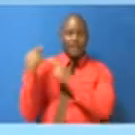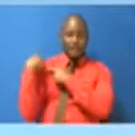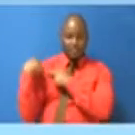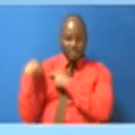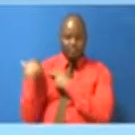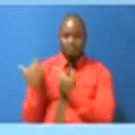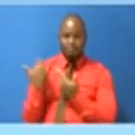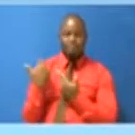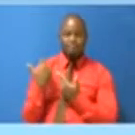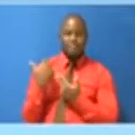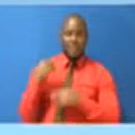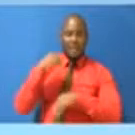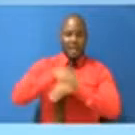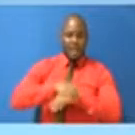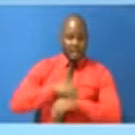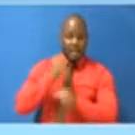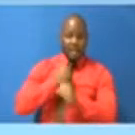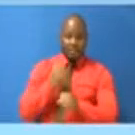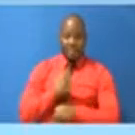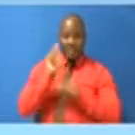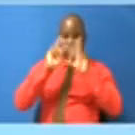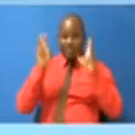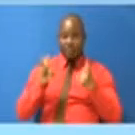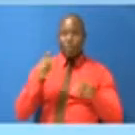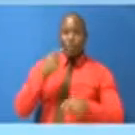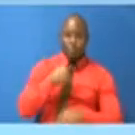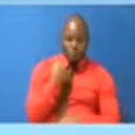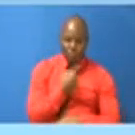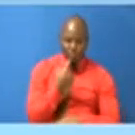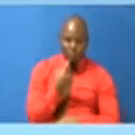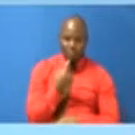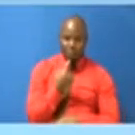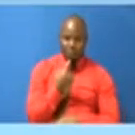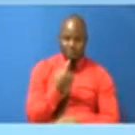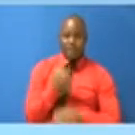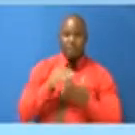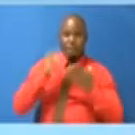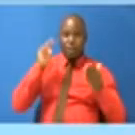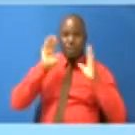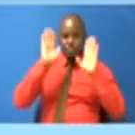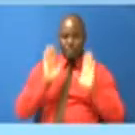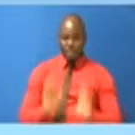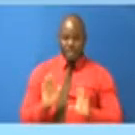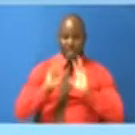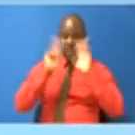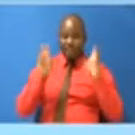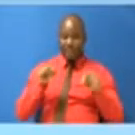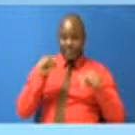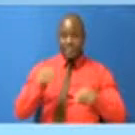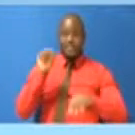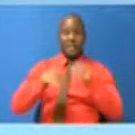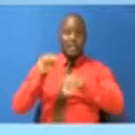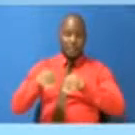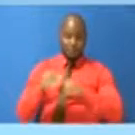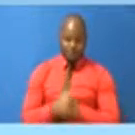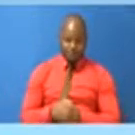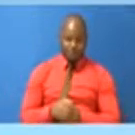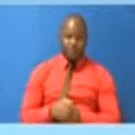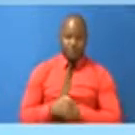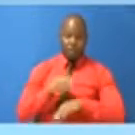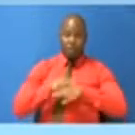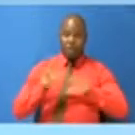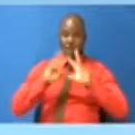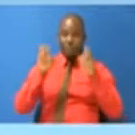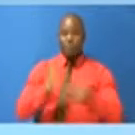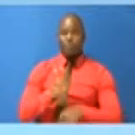to uh to get it done that issue of who is the most important issue in this election and on the